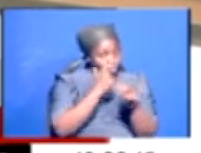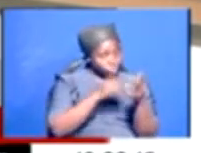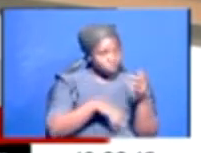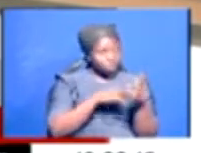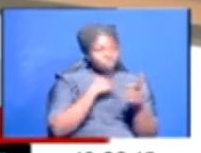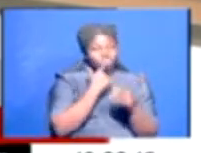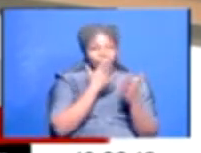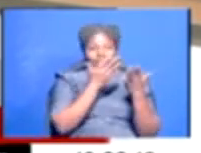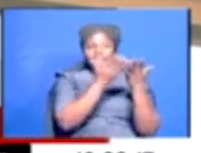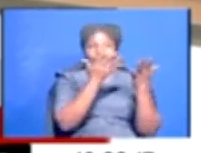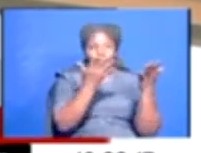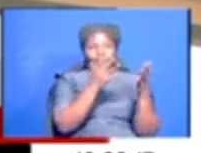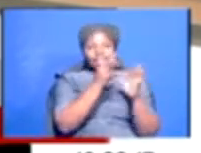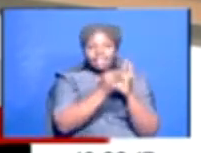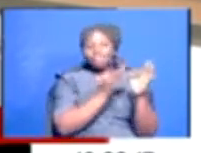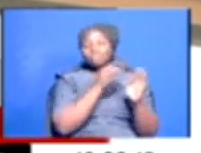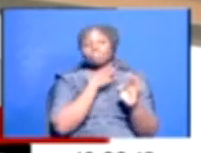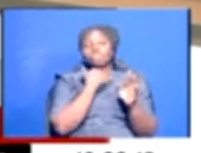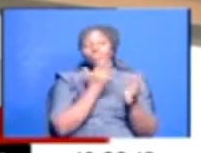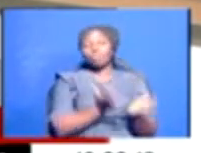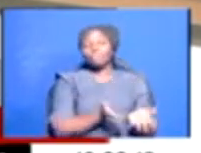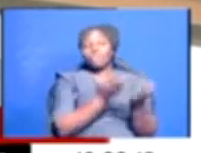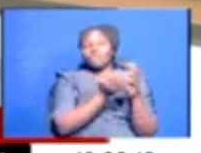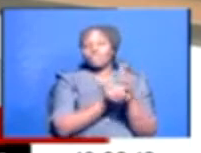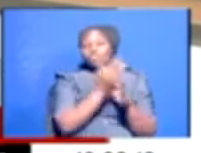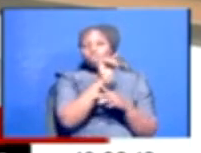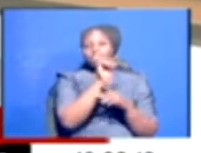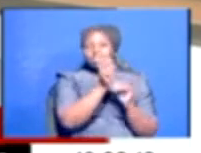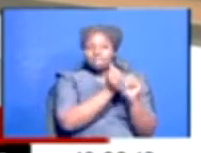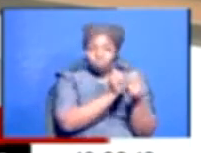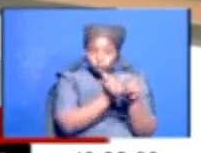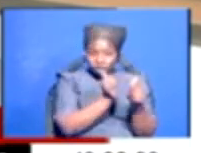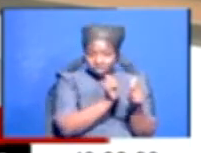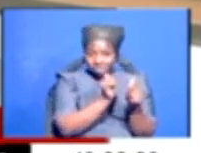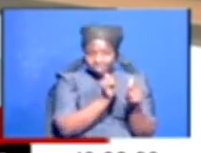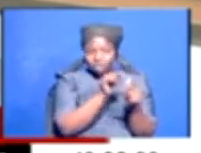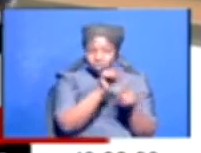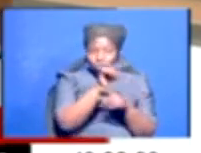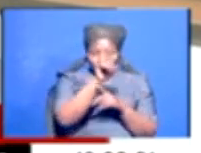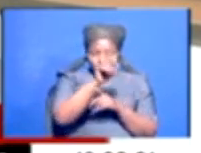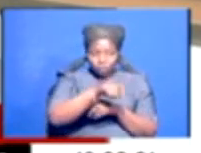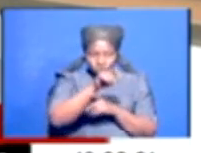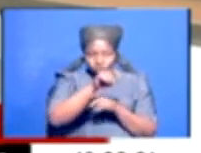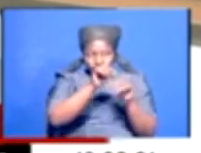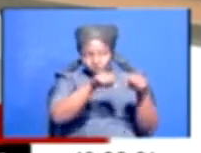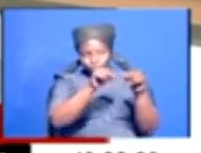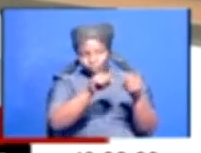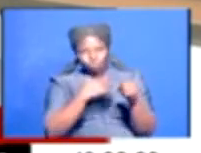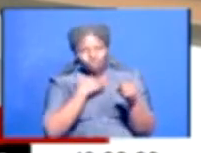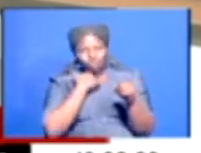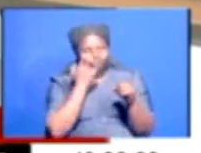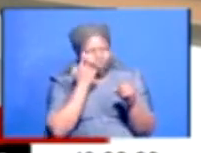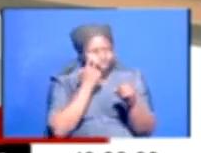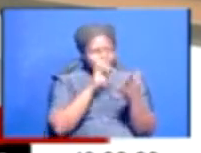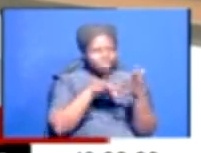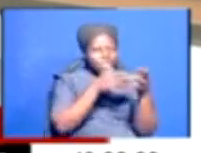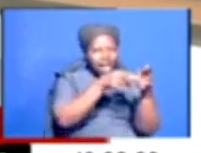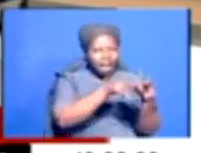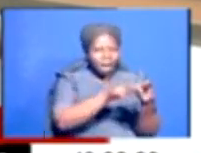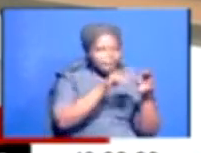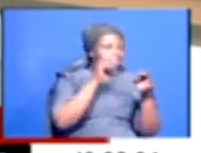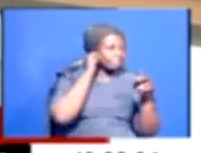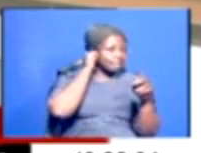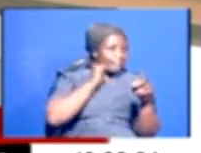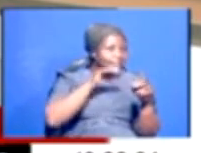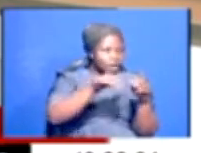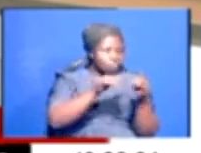if we are to grow this sport, the field event specifically? Yeah. What would you like to see happen out there in Nandi County, Elgeyo